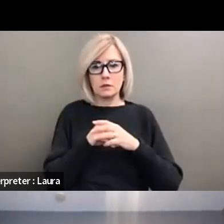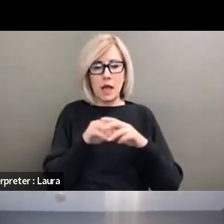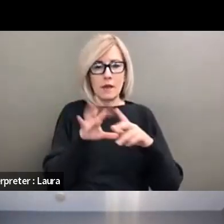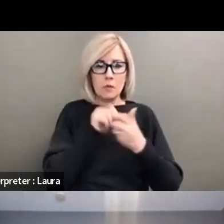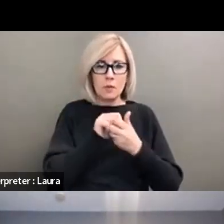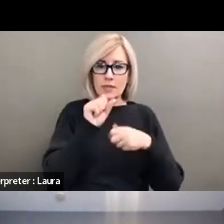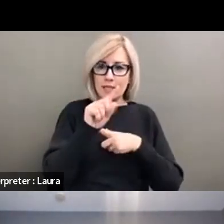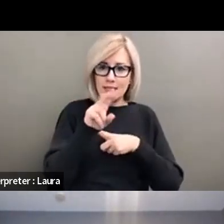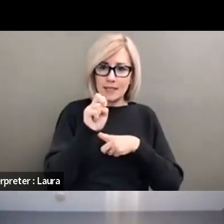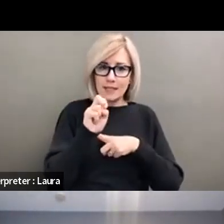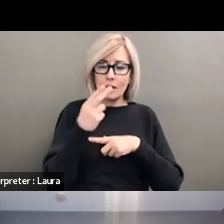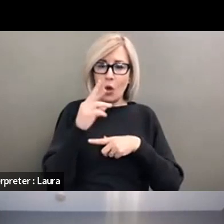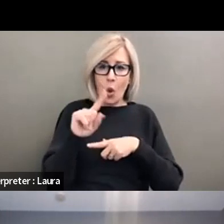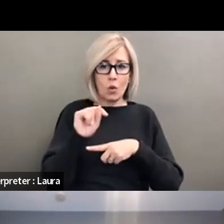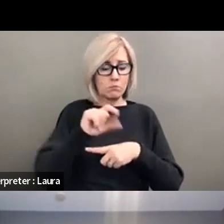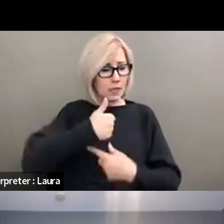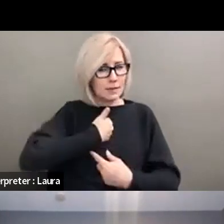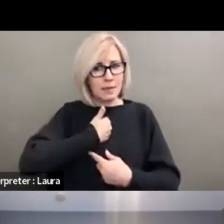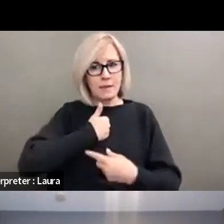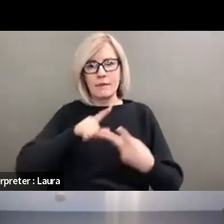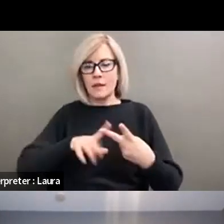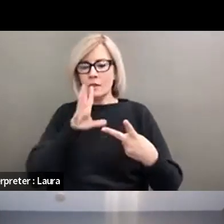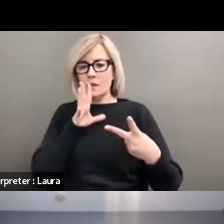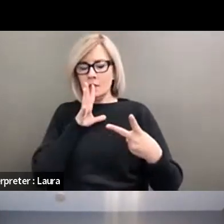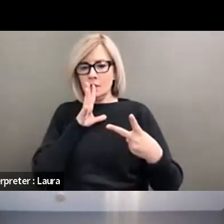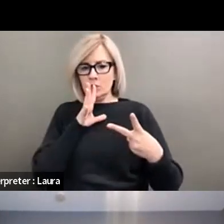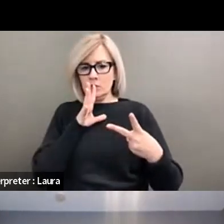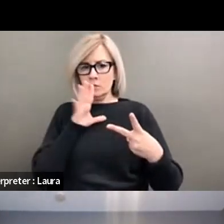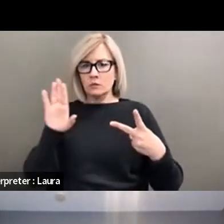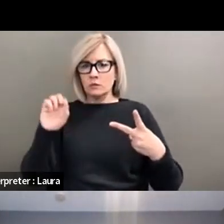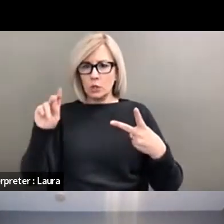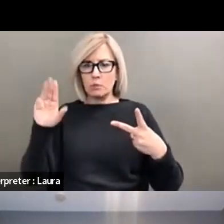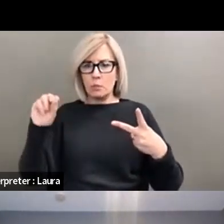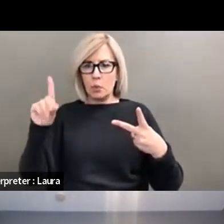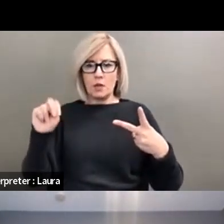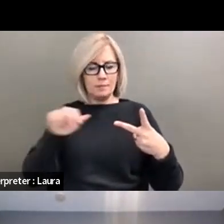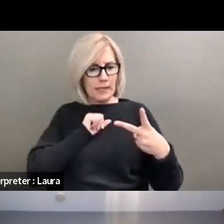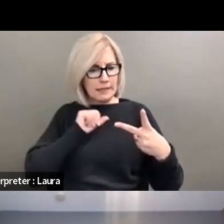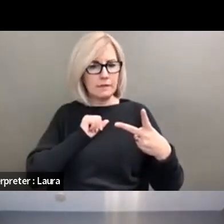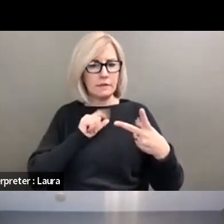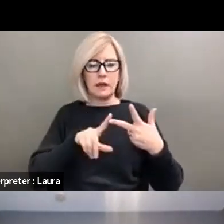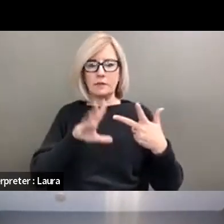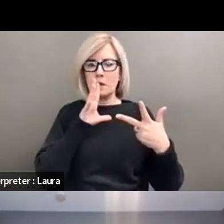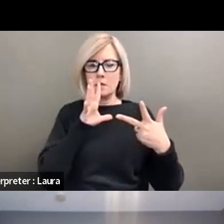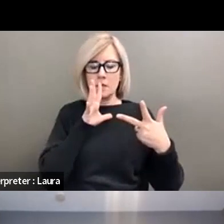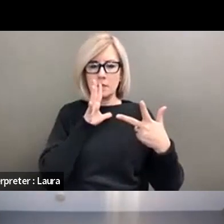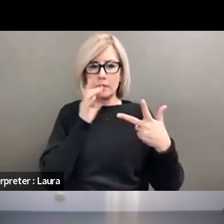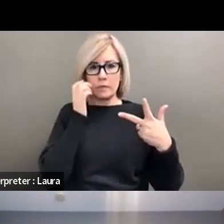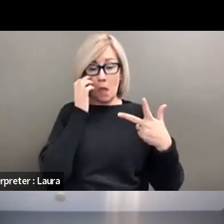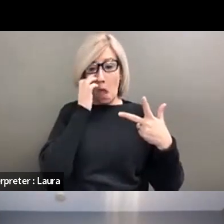Holt personally. I've talked to Brooke Bowden personally. I've been up there and talked to who